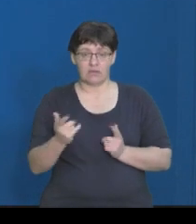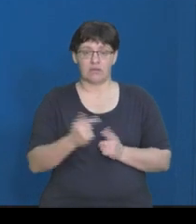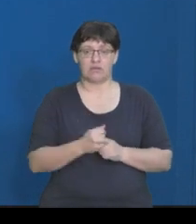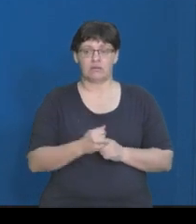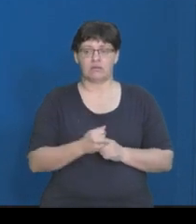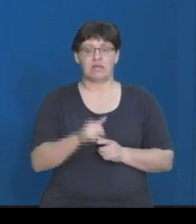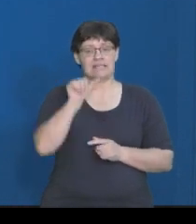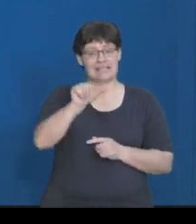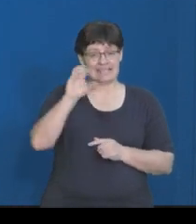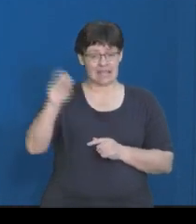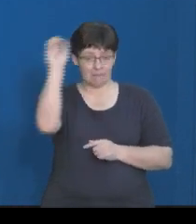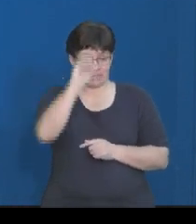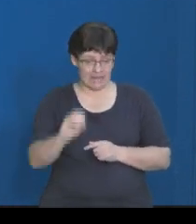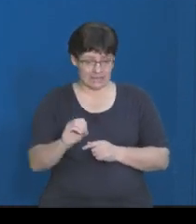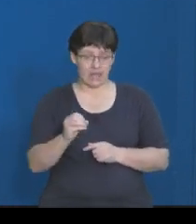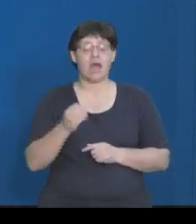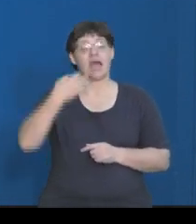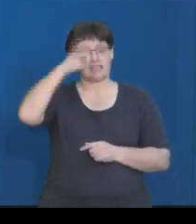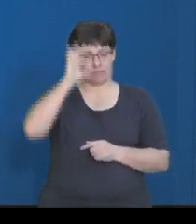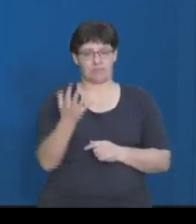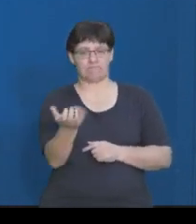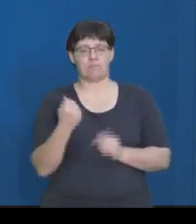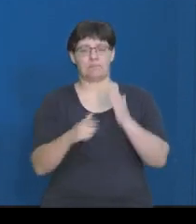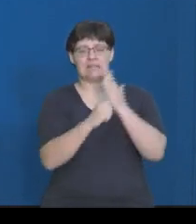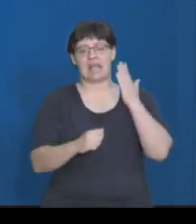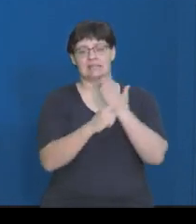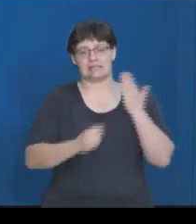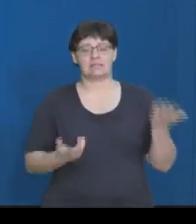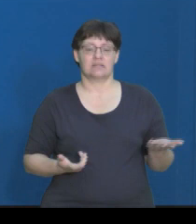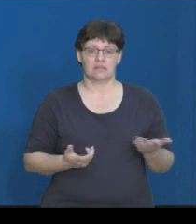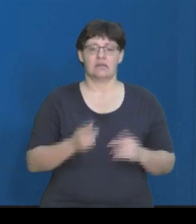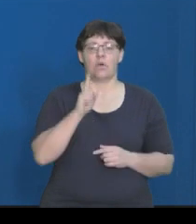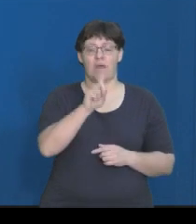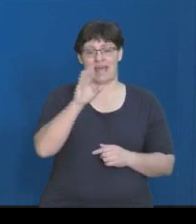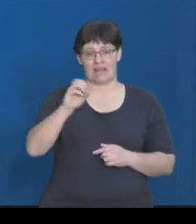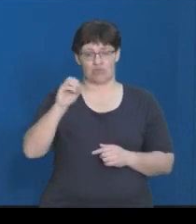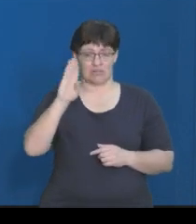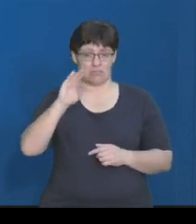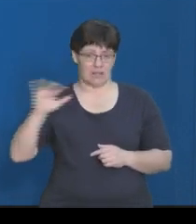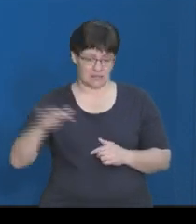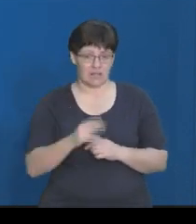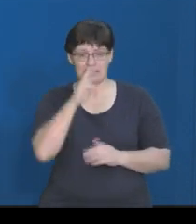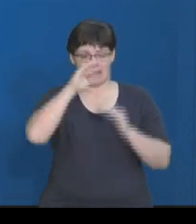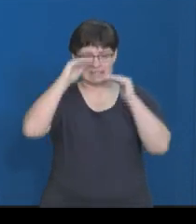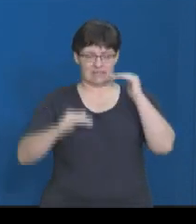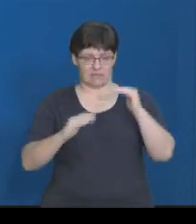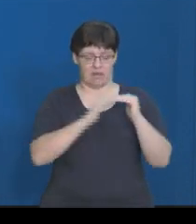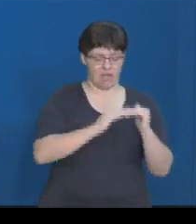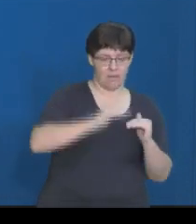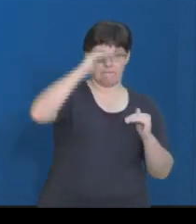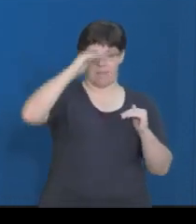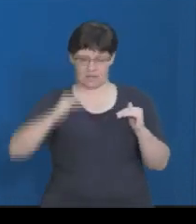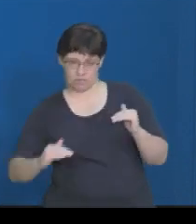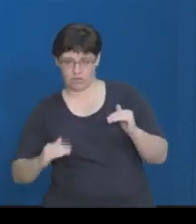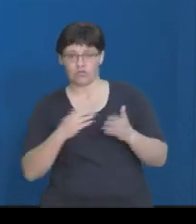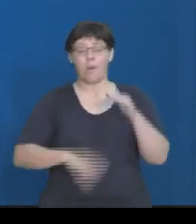of 60%, the government will generate a tax revenue of 100. You see there is a decrease there. So our